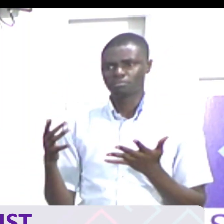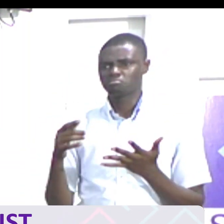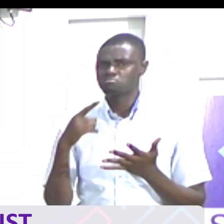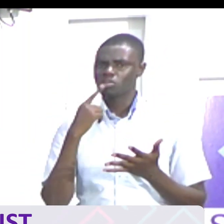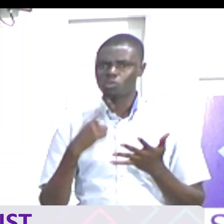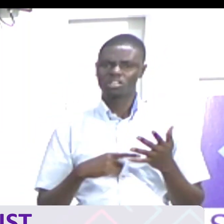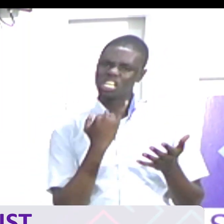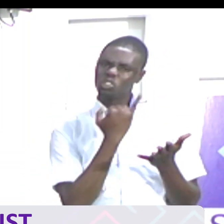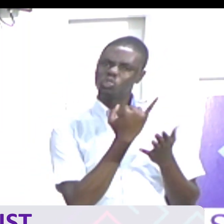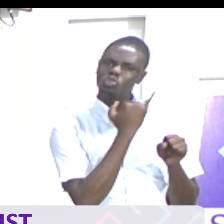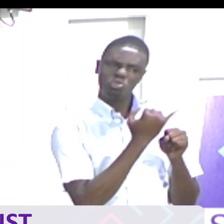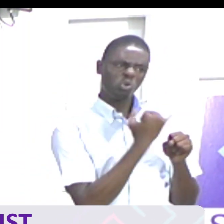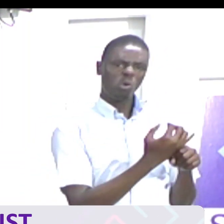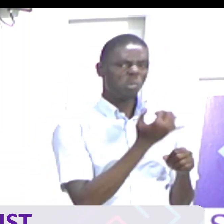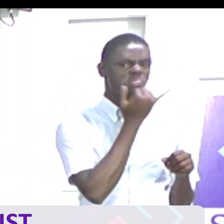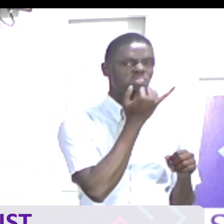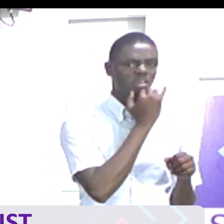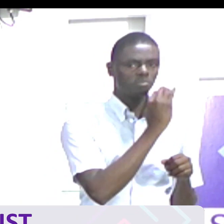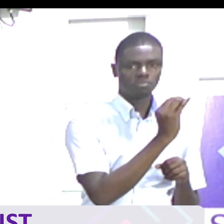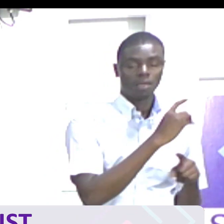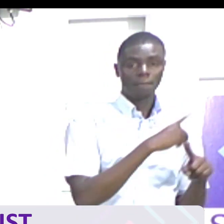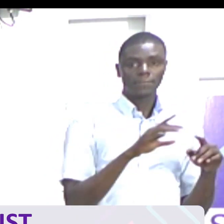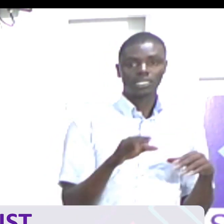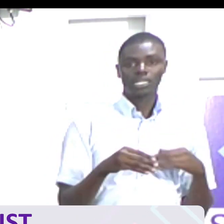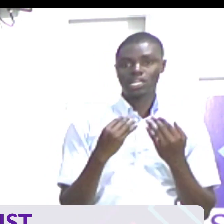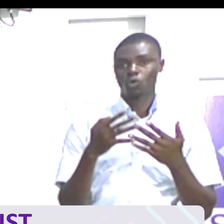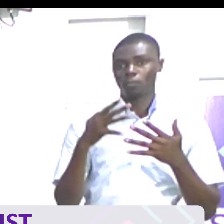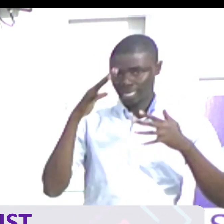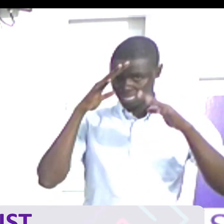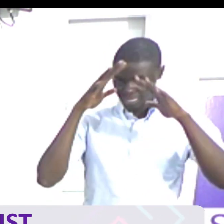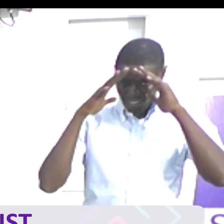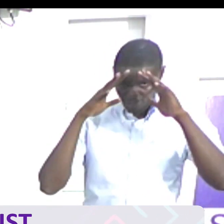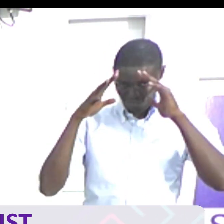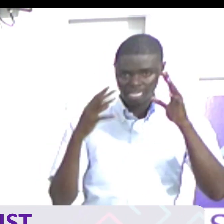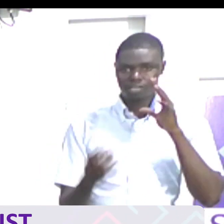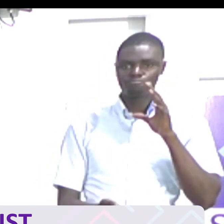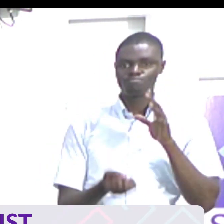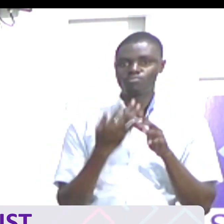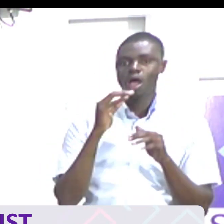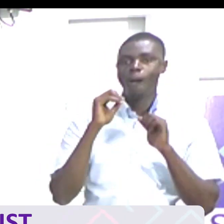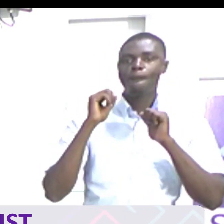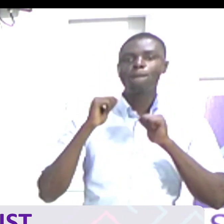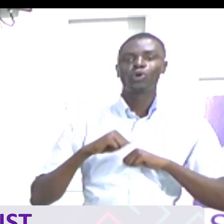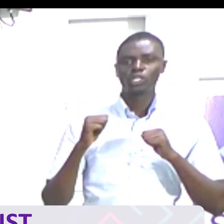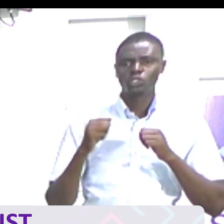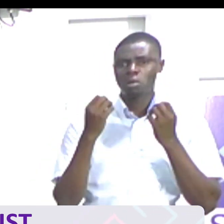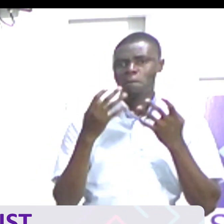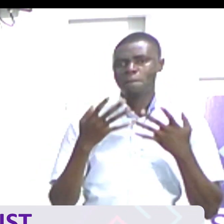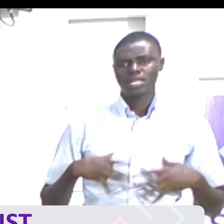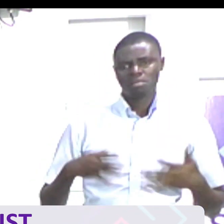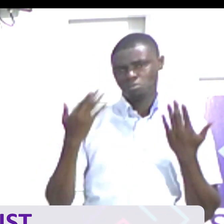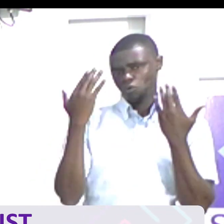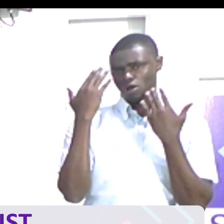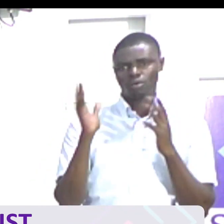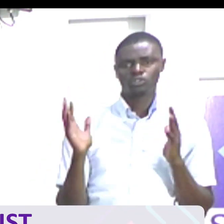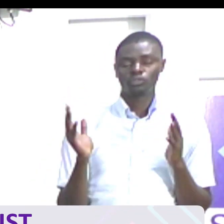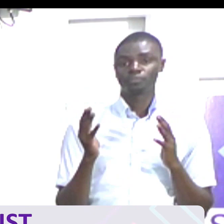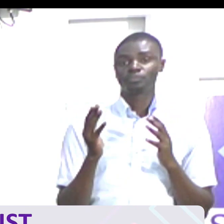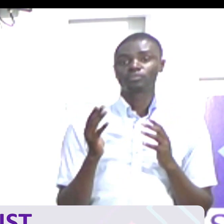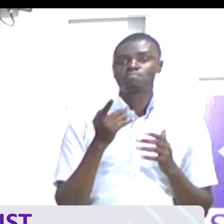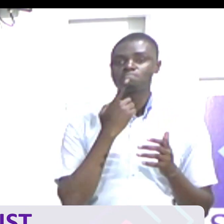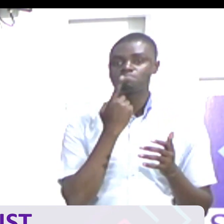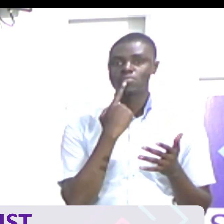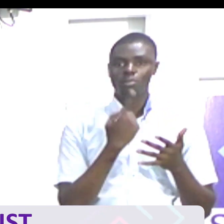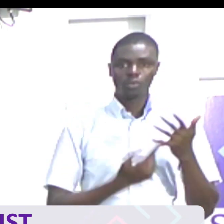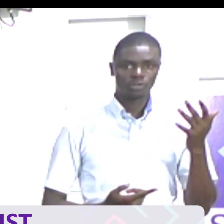ni vibaya, it just gives you that creativity. It unleashes that potential that many of us don't really know we have. Because